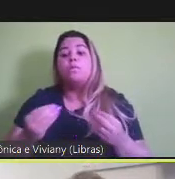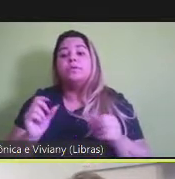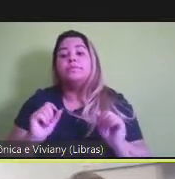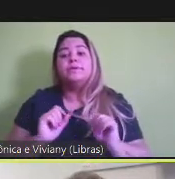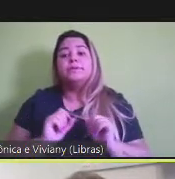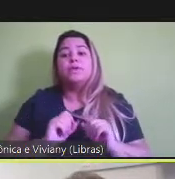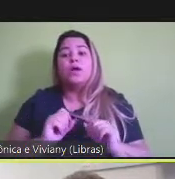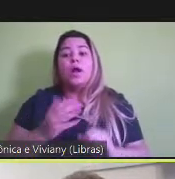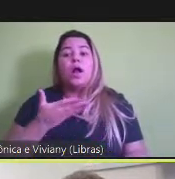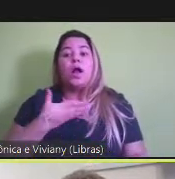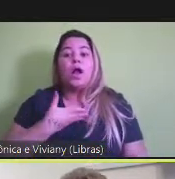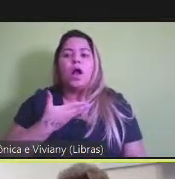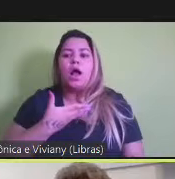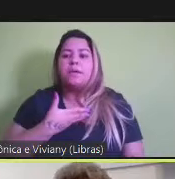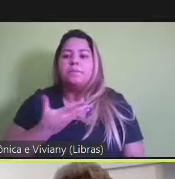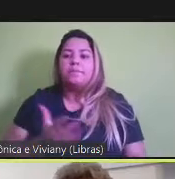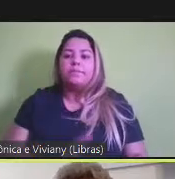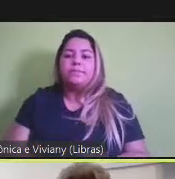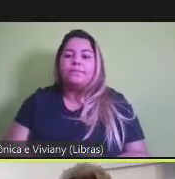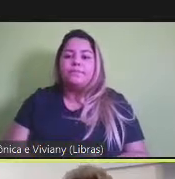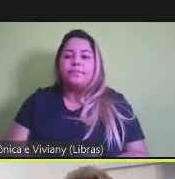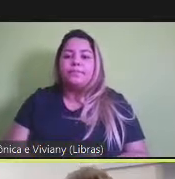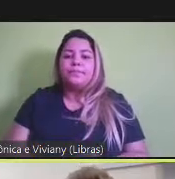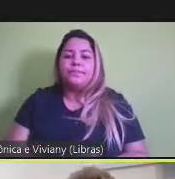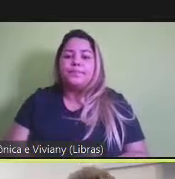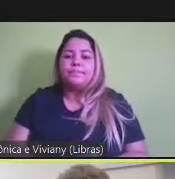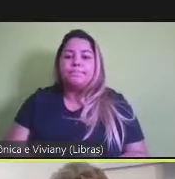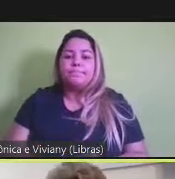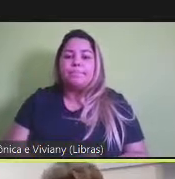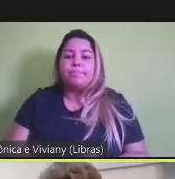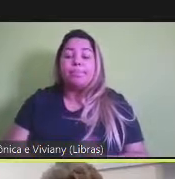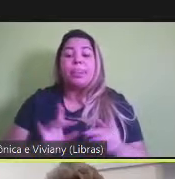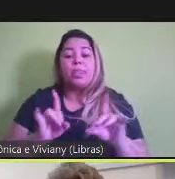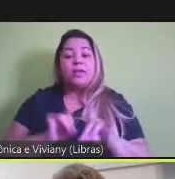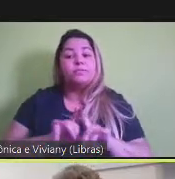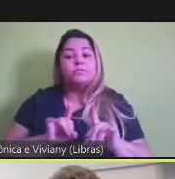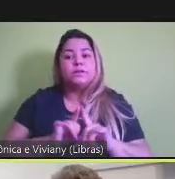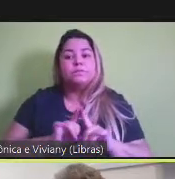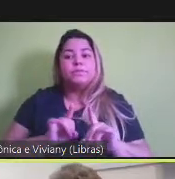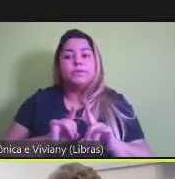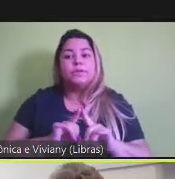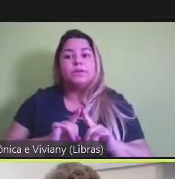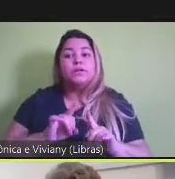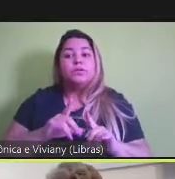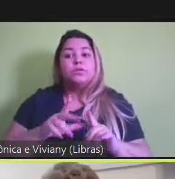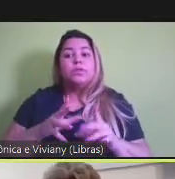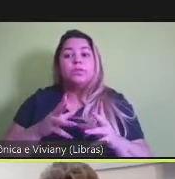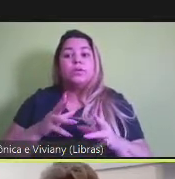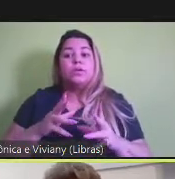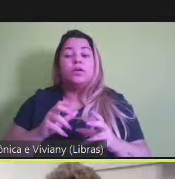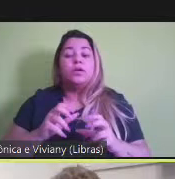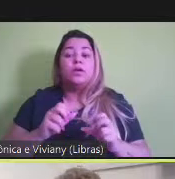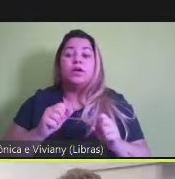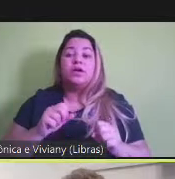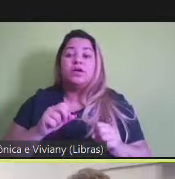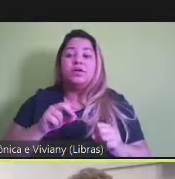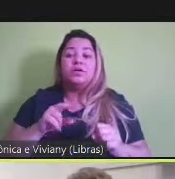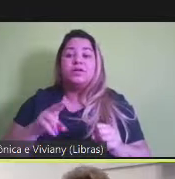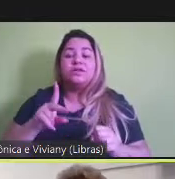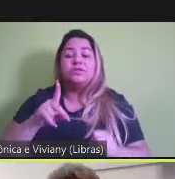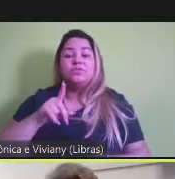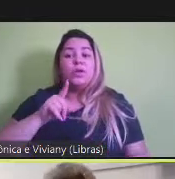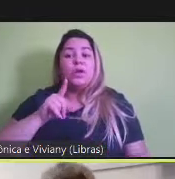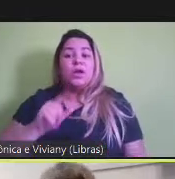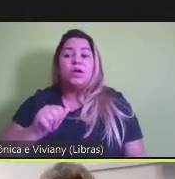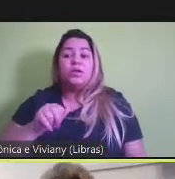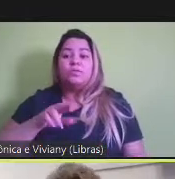So how can I talk to another profession from another area? And this is not to talk in a critical